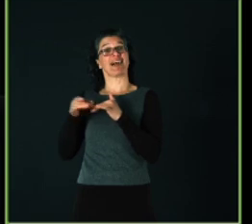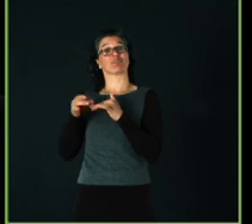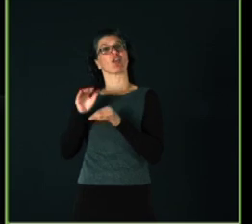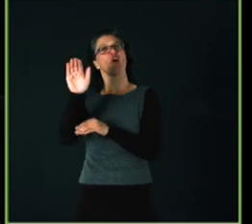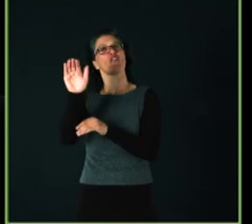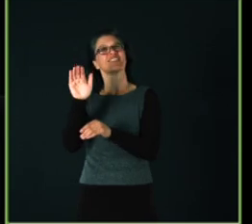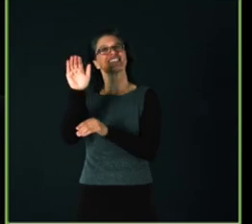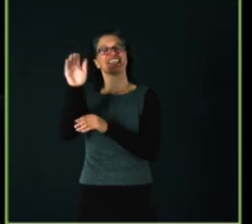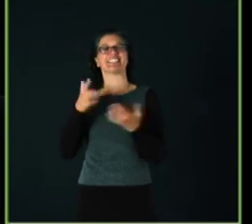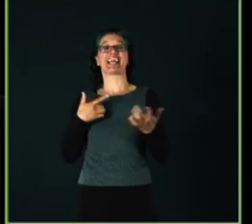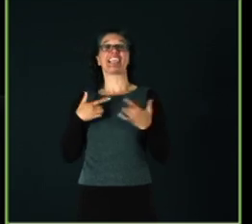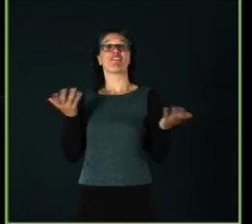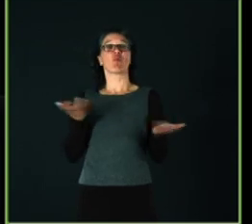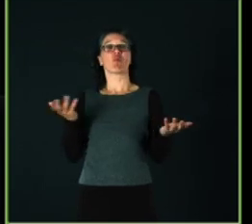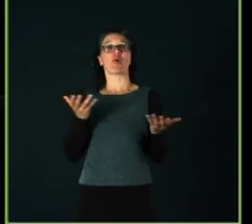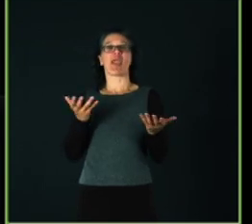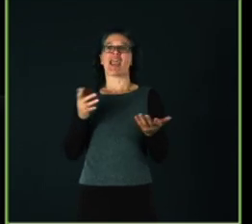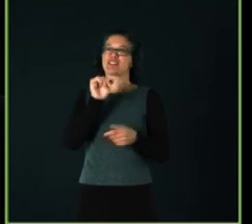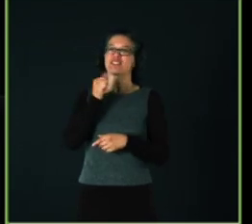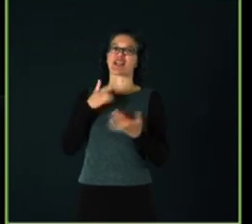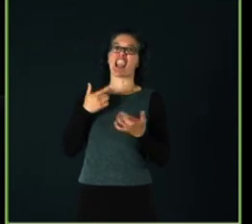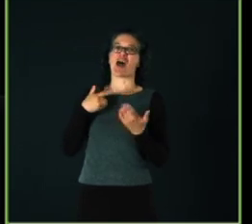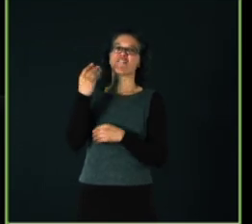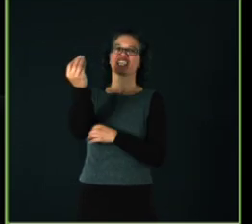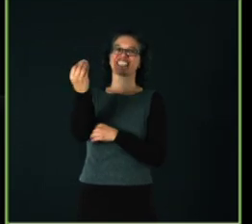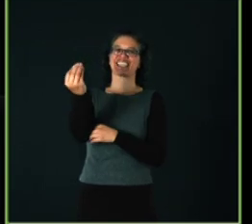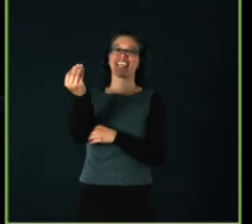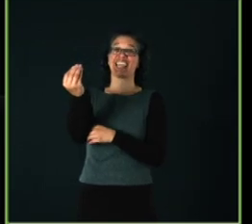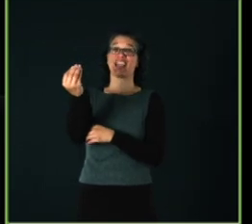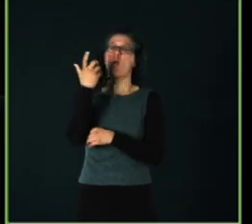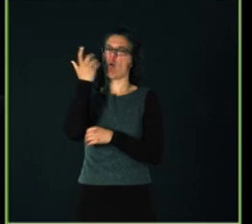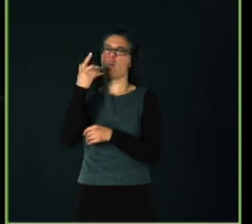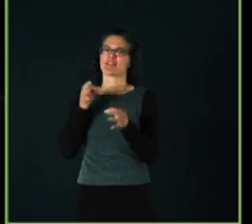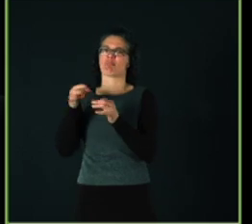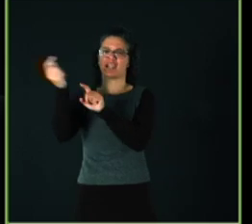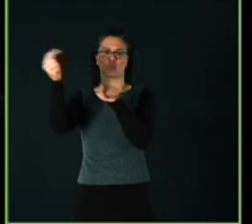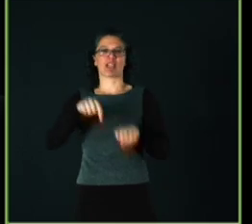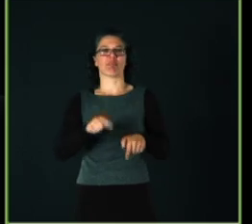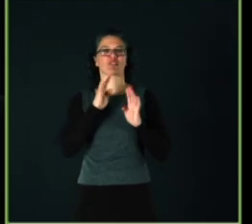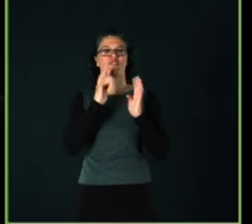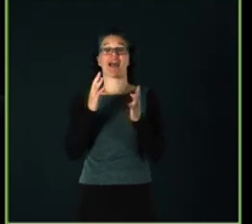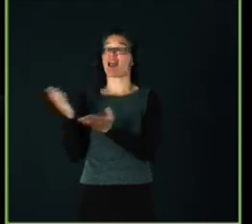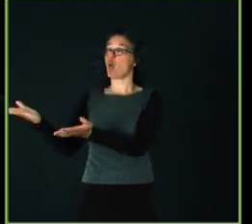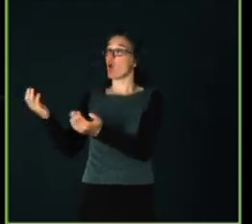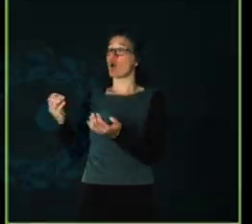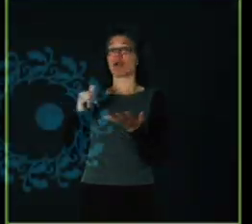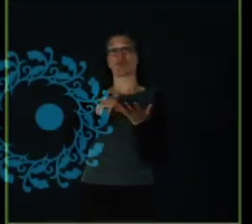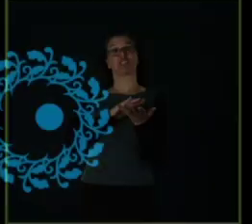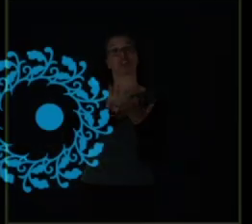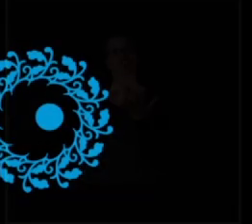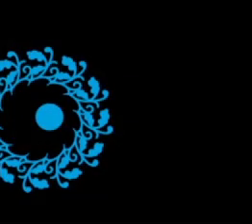La Dolce Vita in Italy, but coming back to Whangarei was always the plan. Please welcome Sheryl Mai.